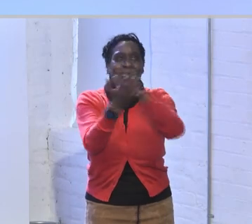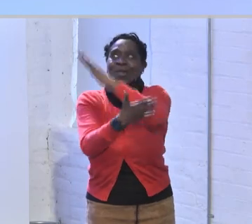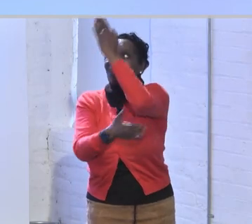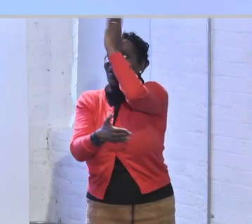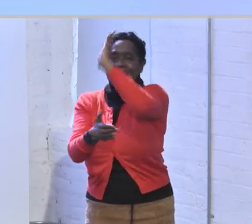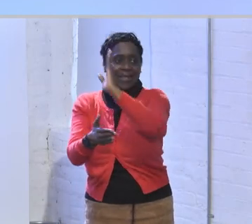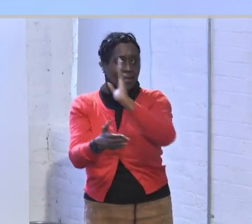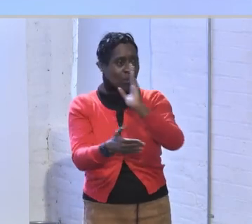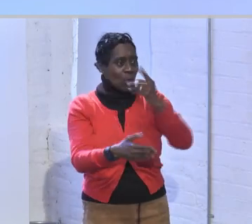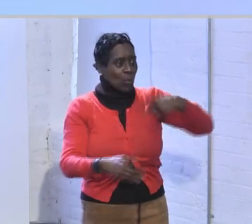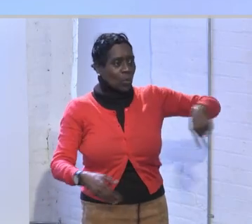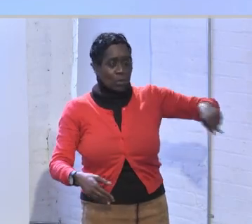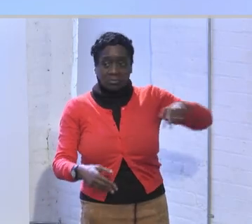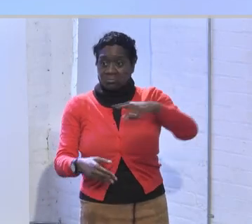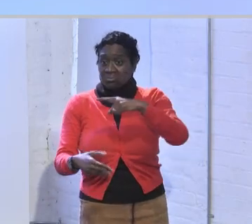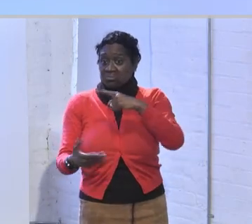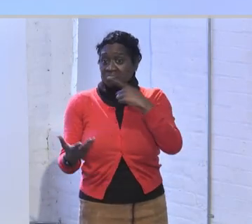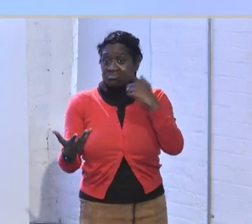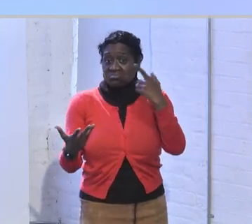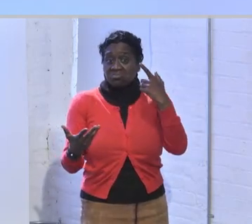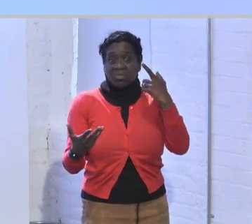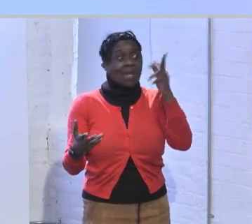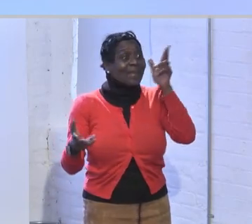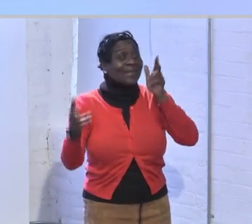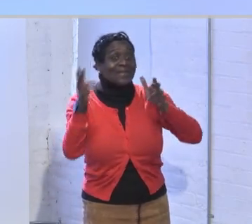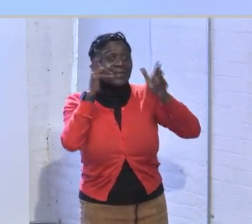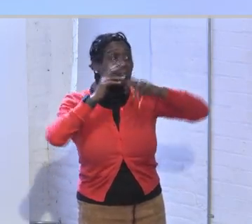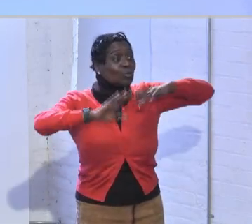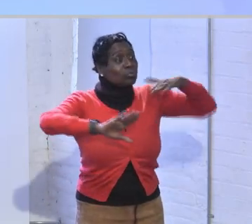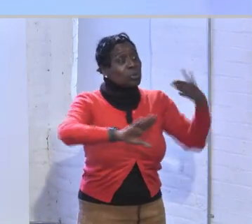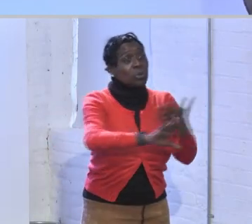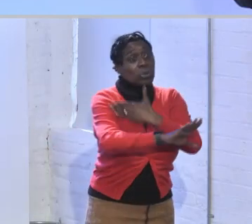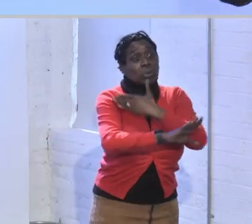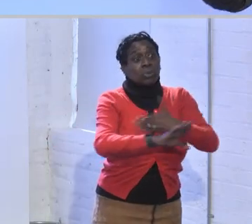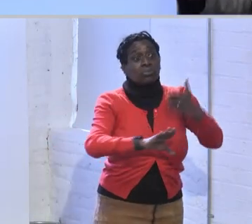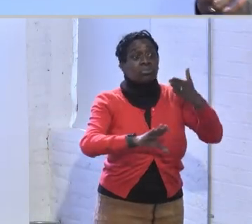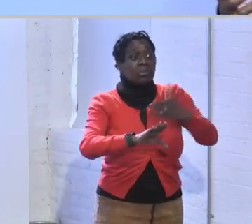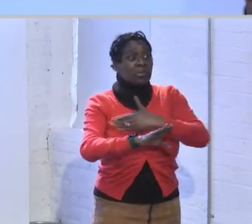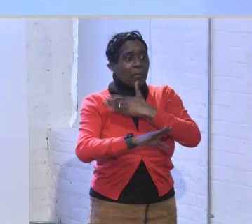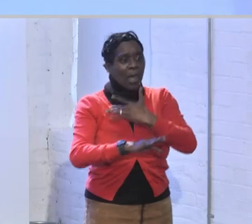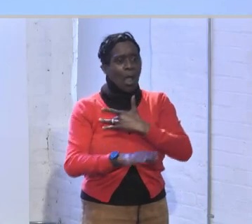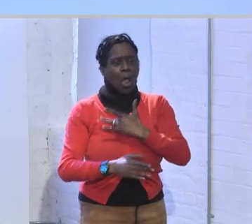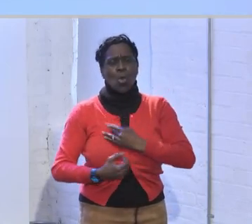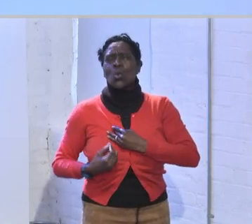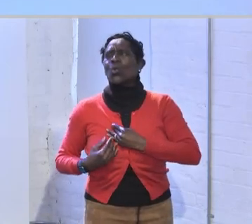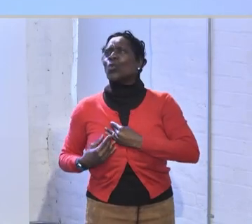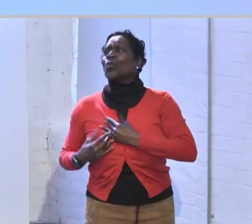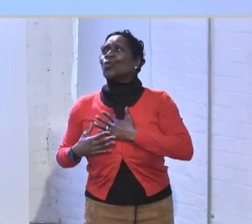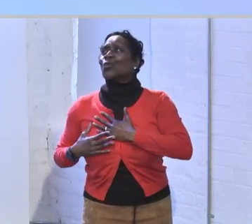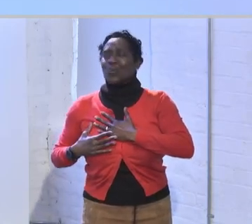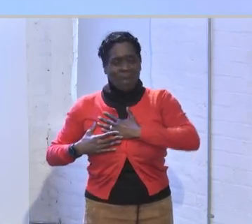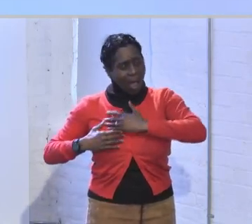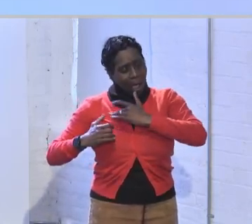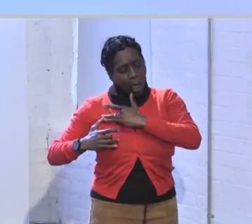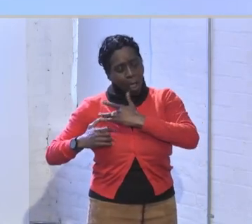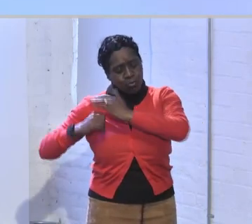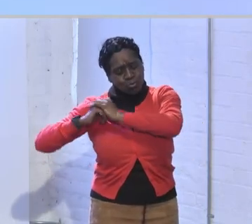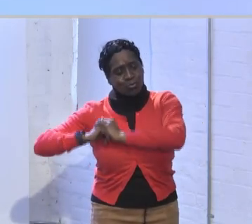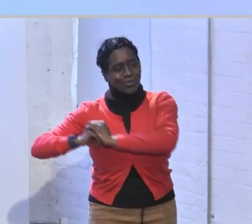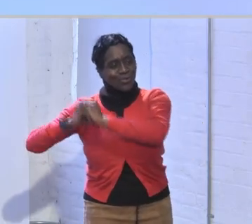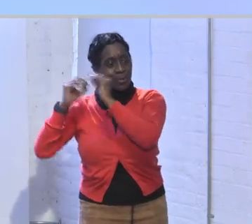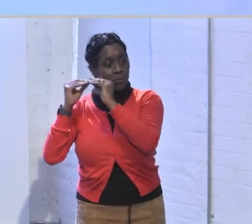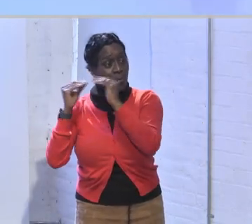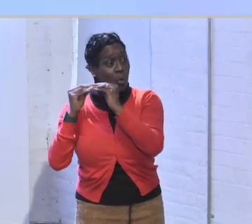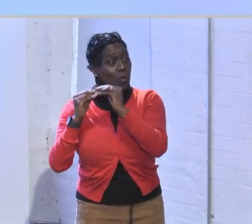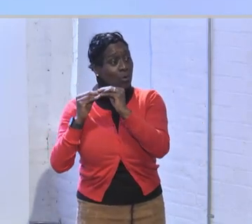of us, it would be worship music. I think it would be listening to music that helps our heart to worship him. I think a lot of us would have